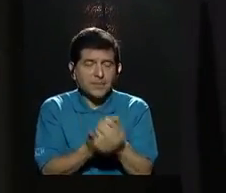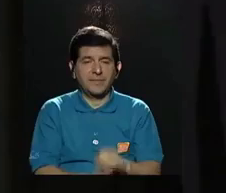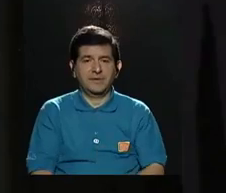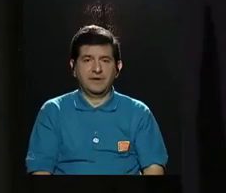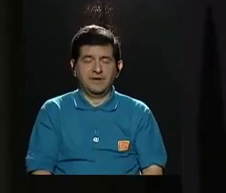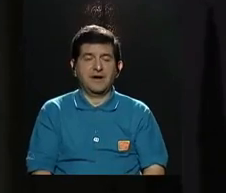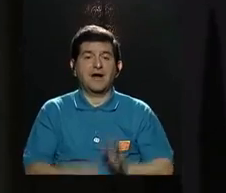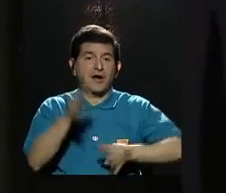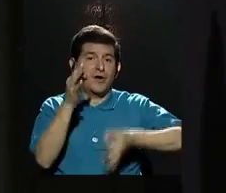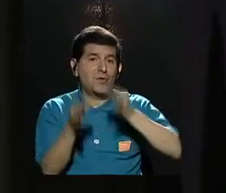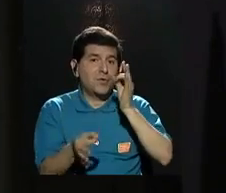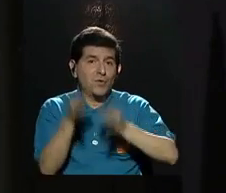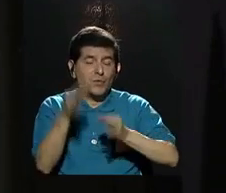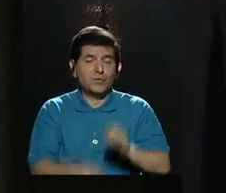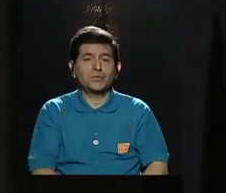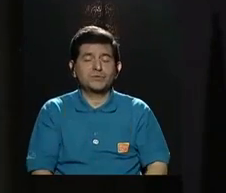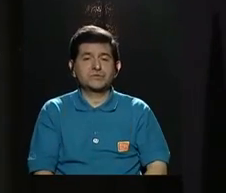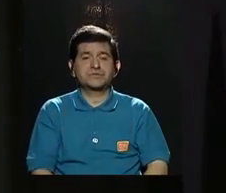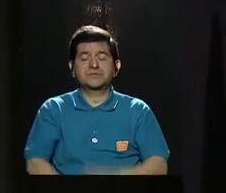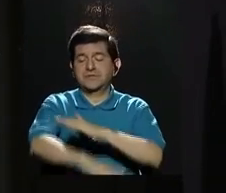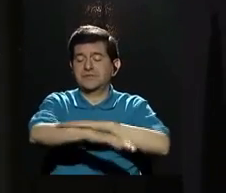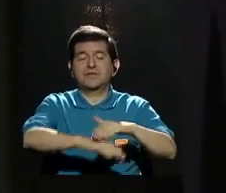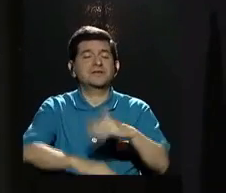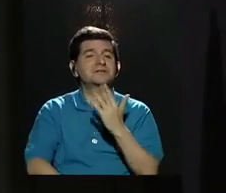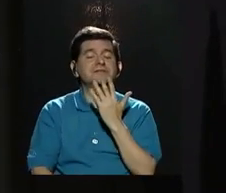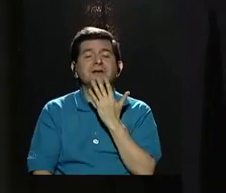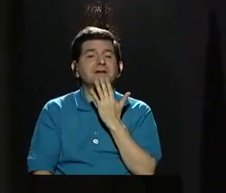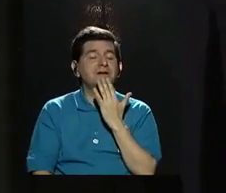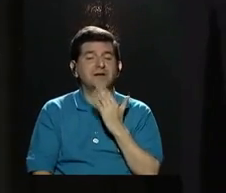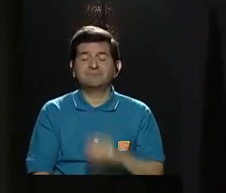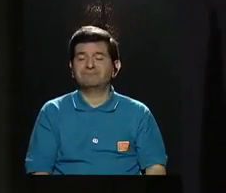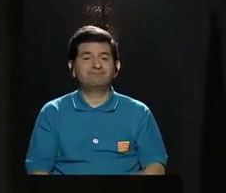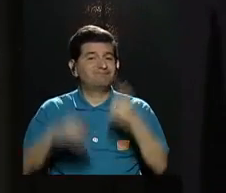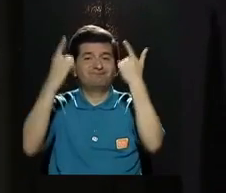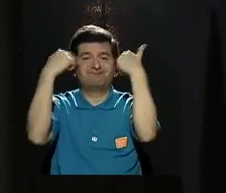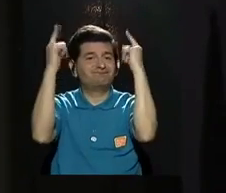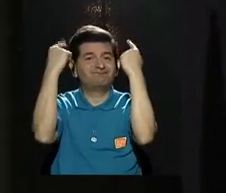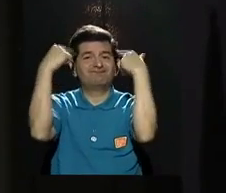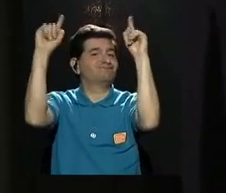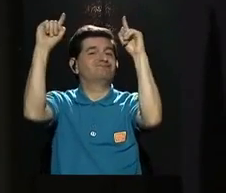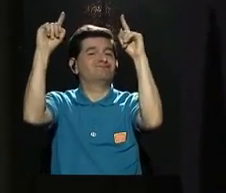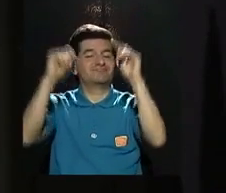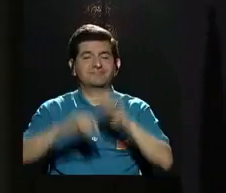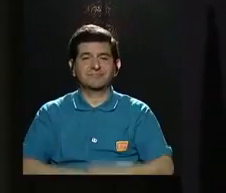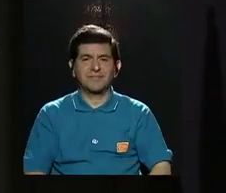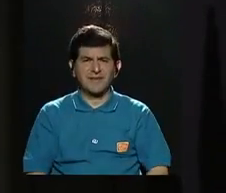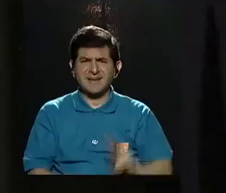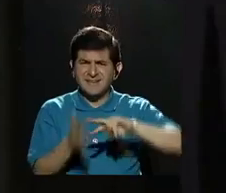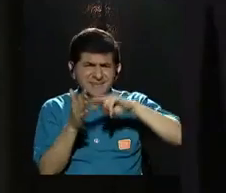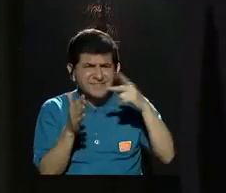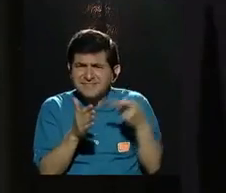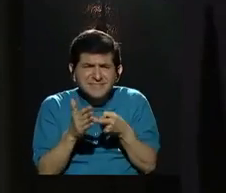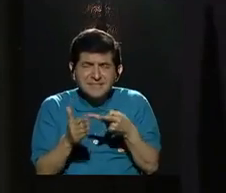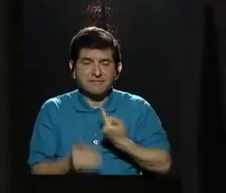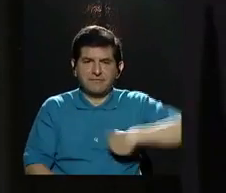justice has not been achieved. It means that we have to develop